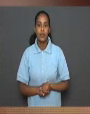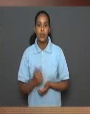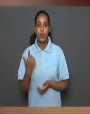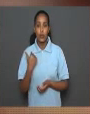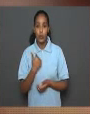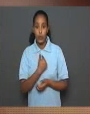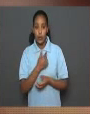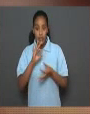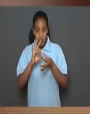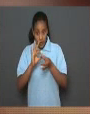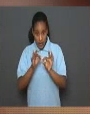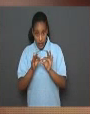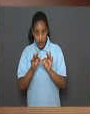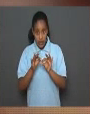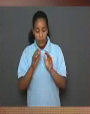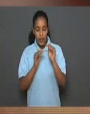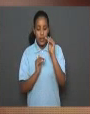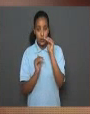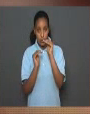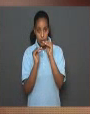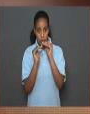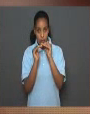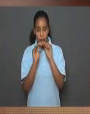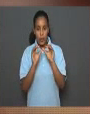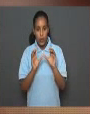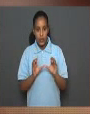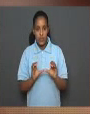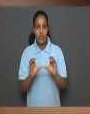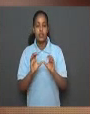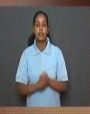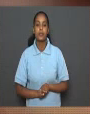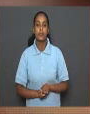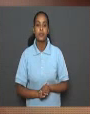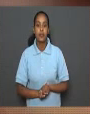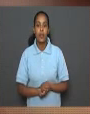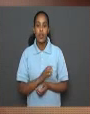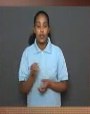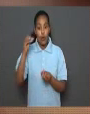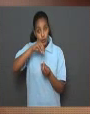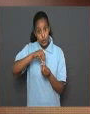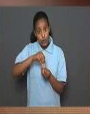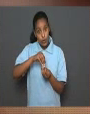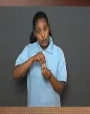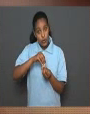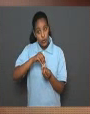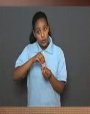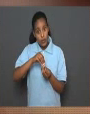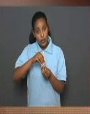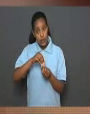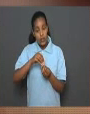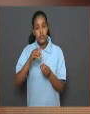We will define equilibrium constant and also write